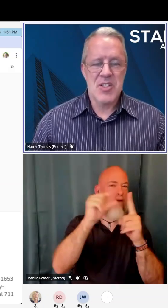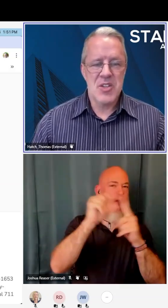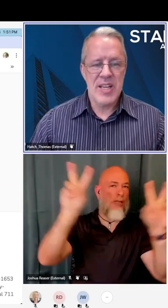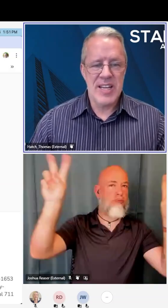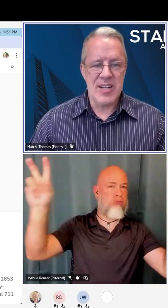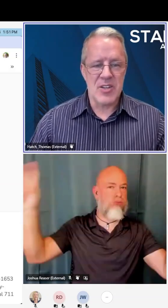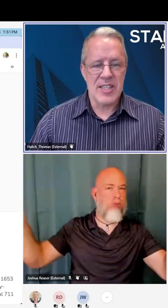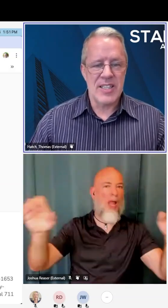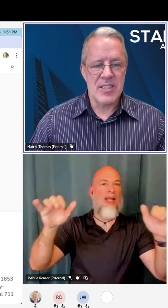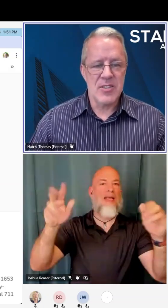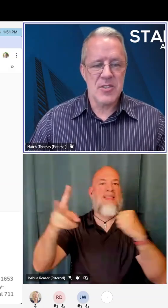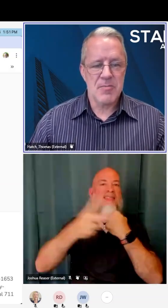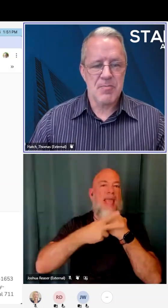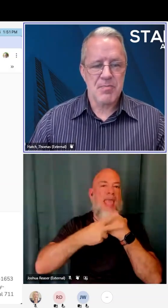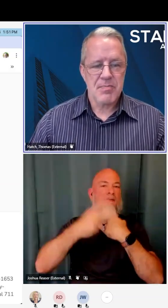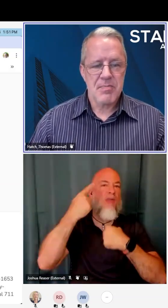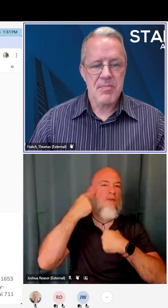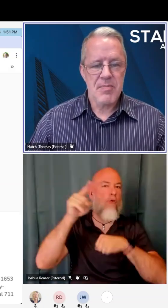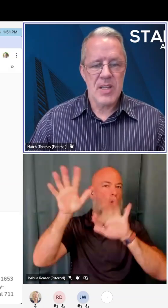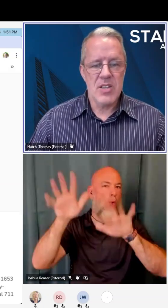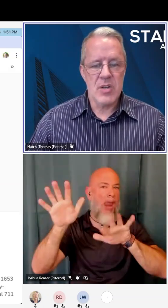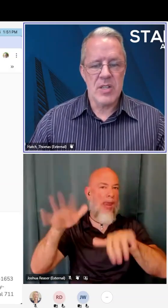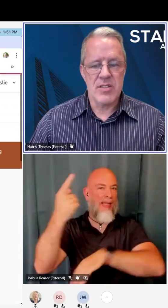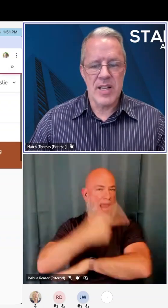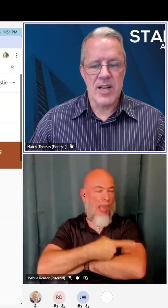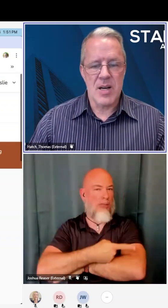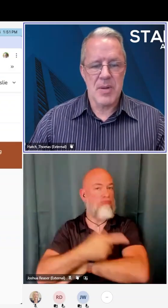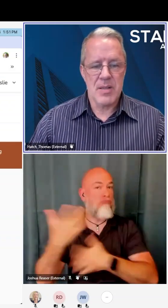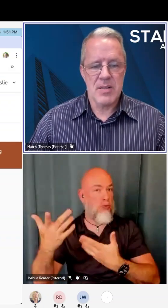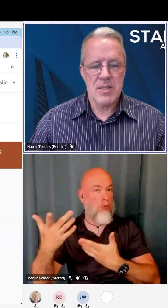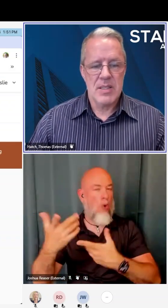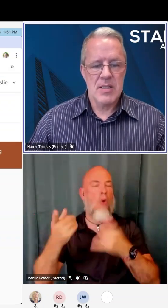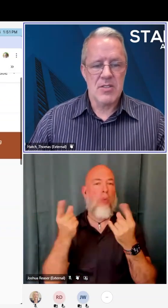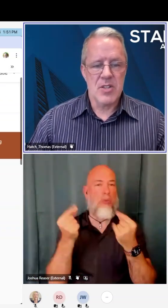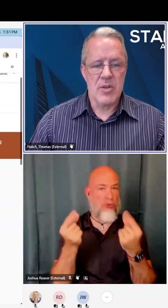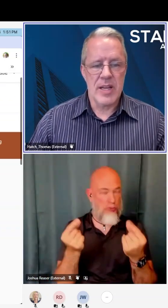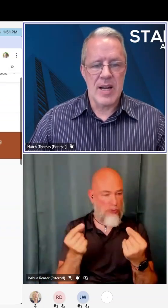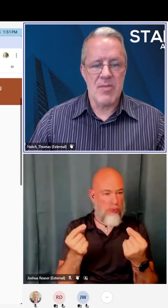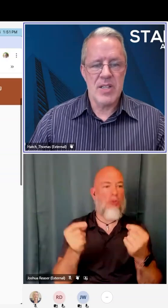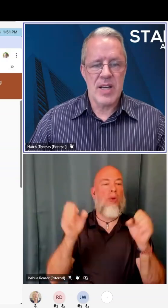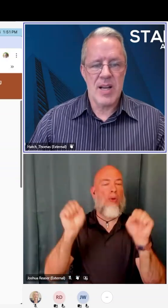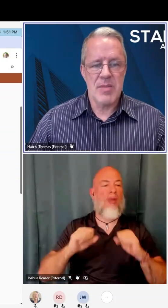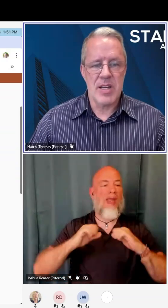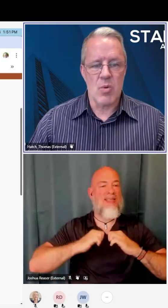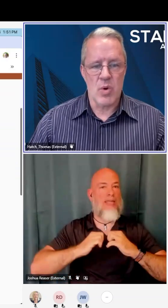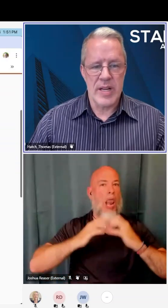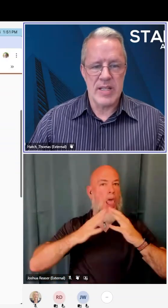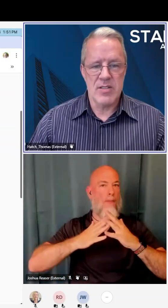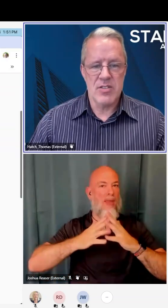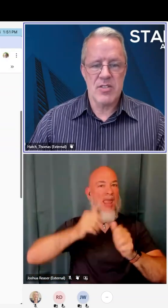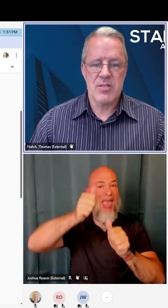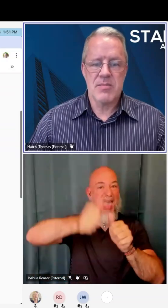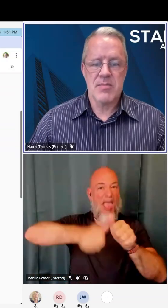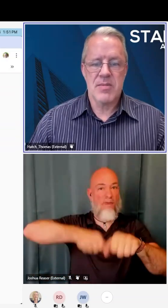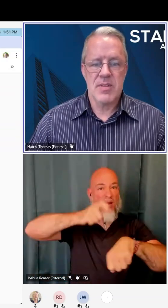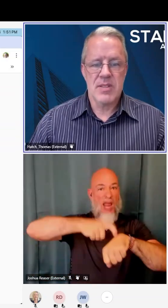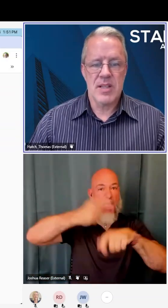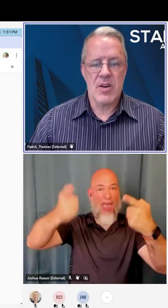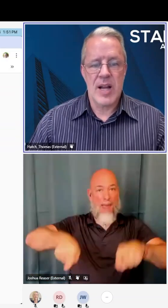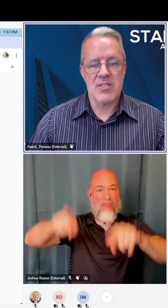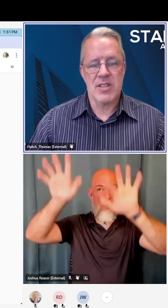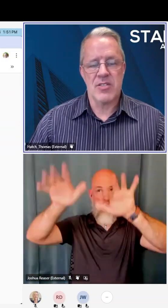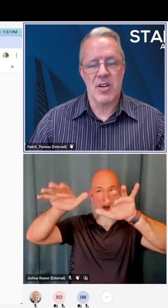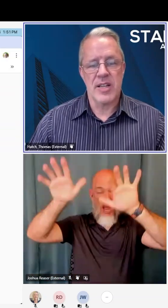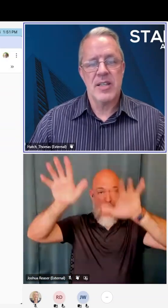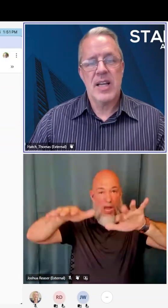what you can do here is you can set up so that every time that it rains,